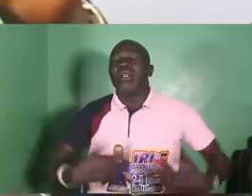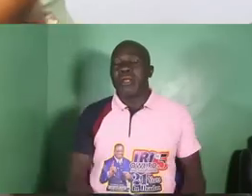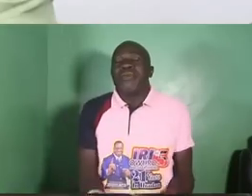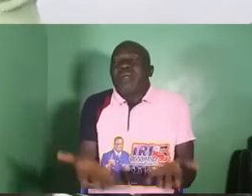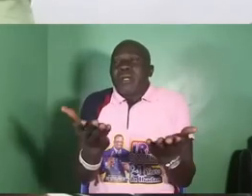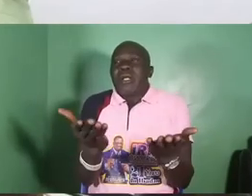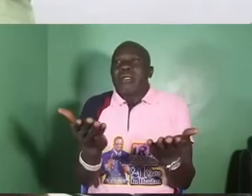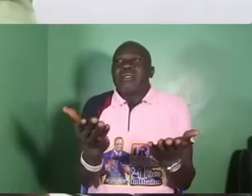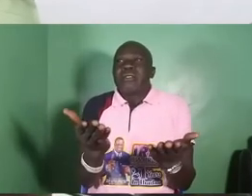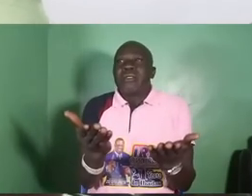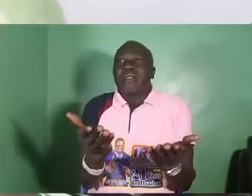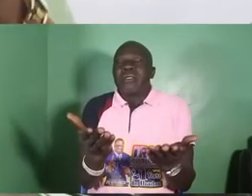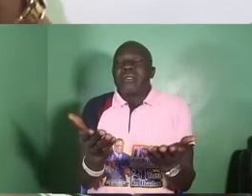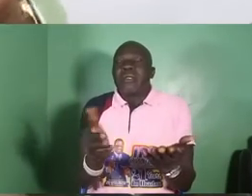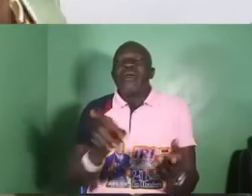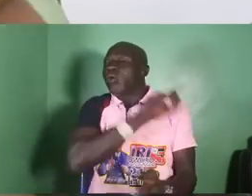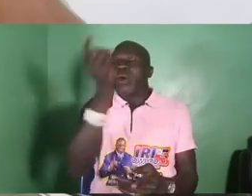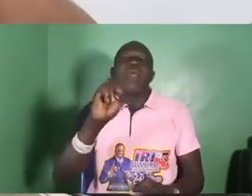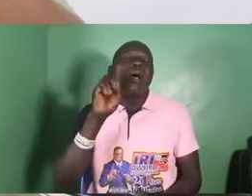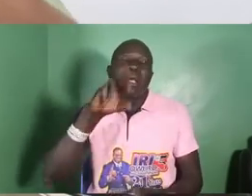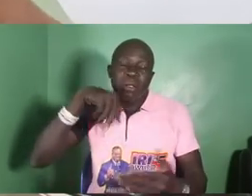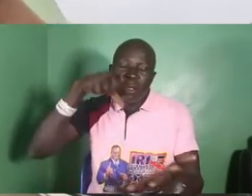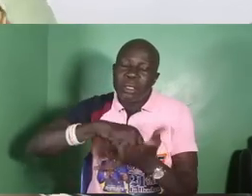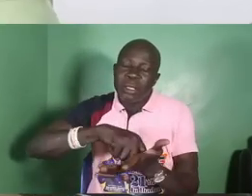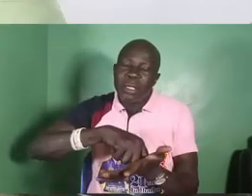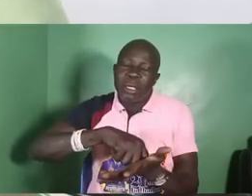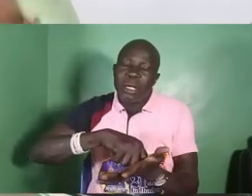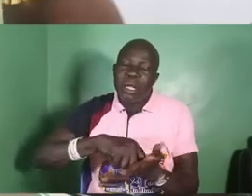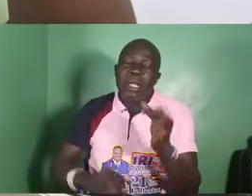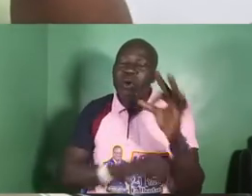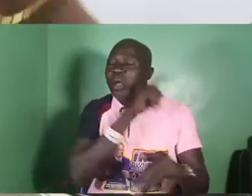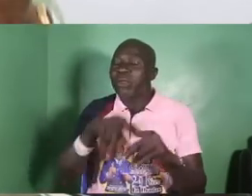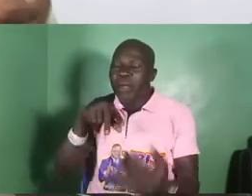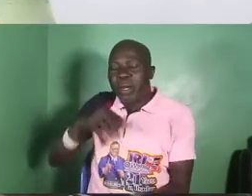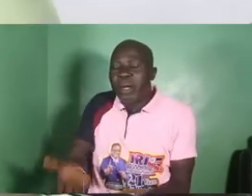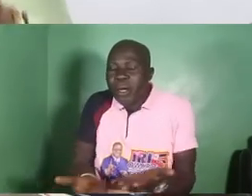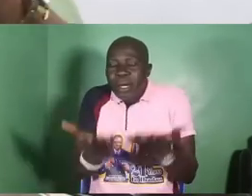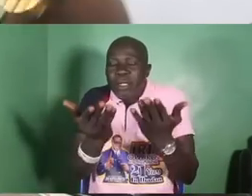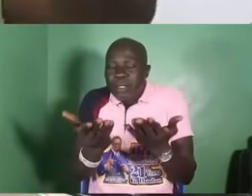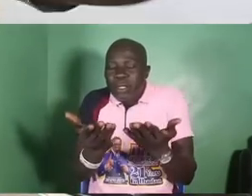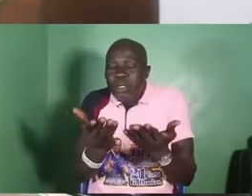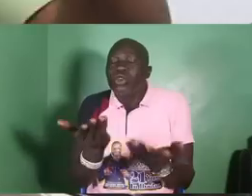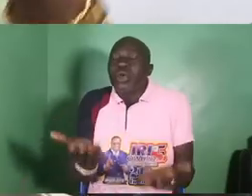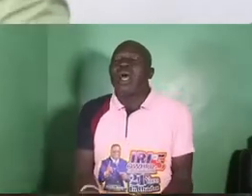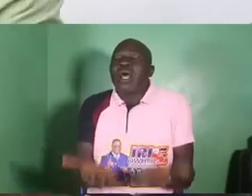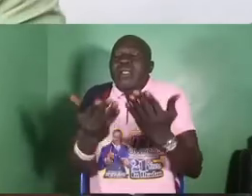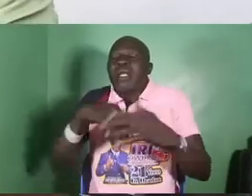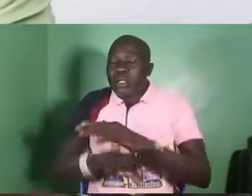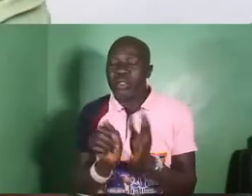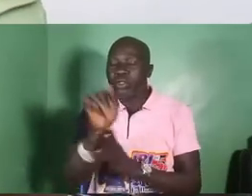the day? As you need them, but what in the devil? As rise up, what did they see? No, go